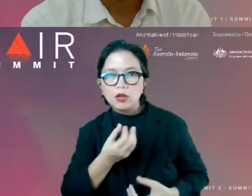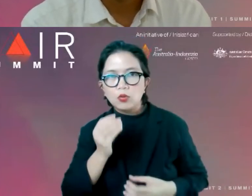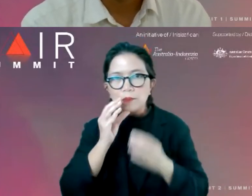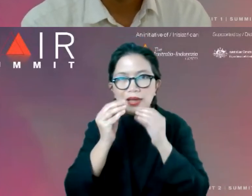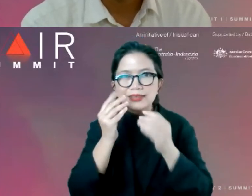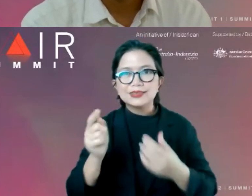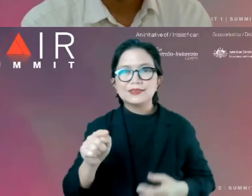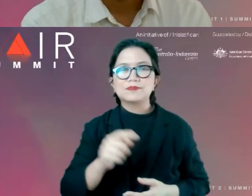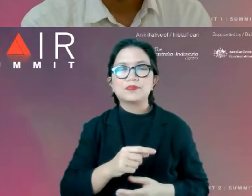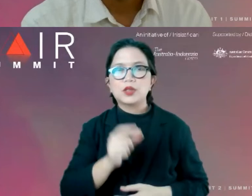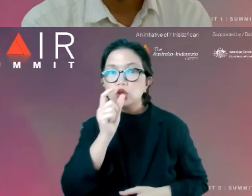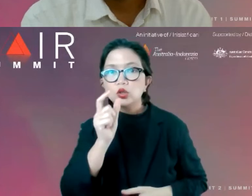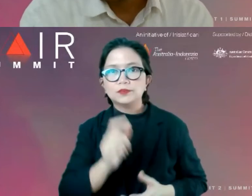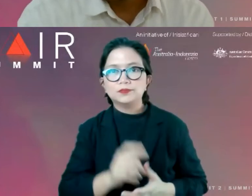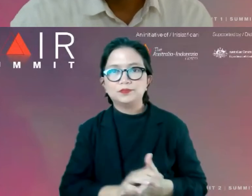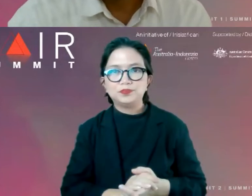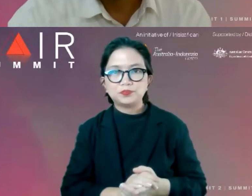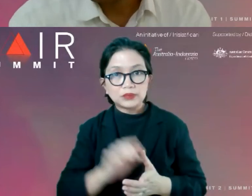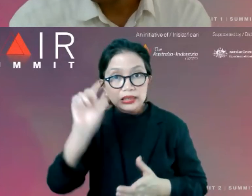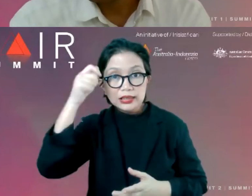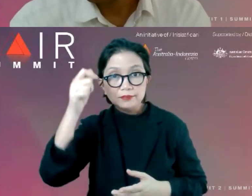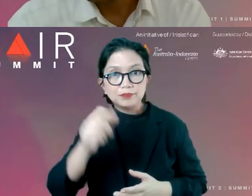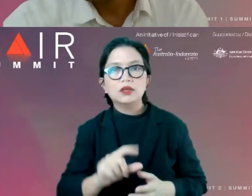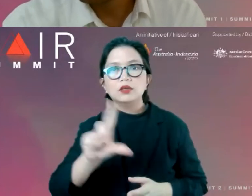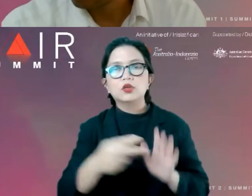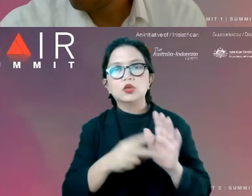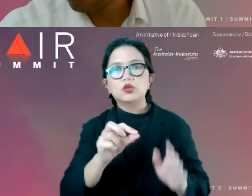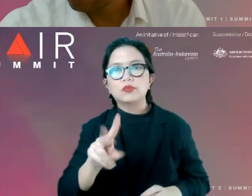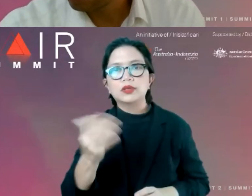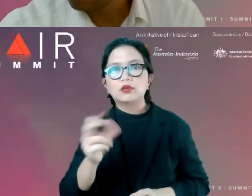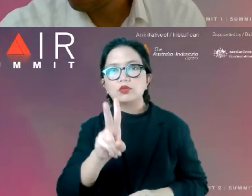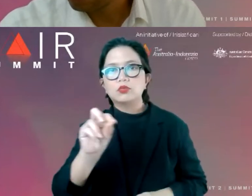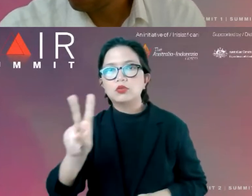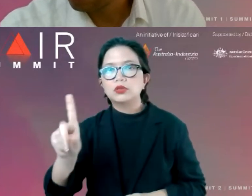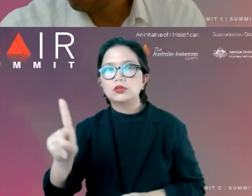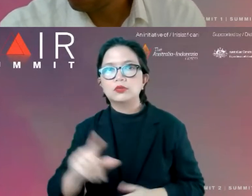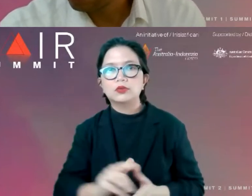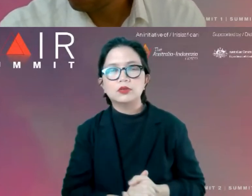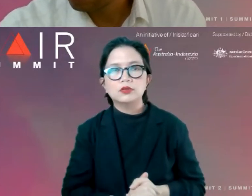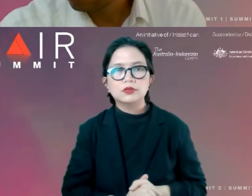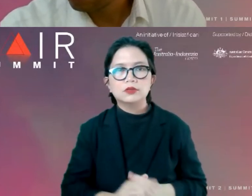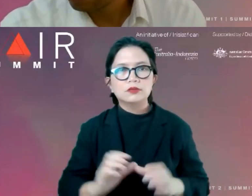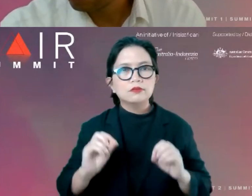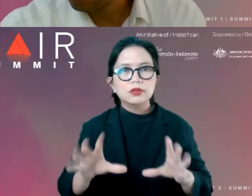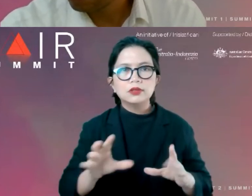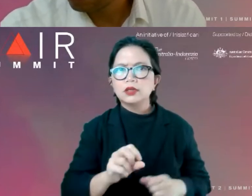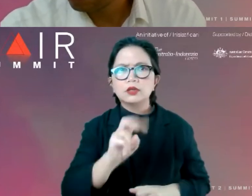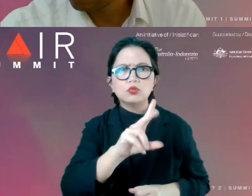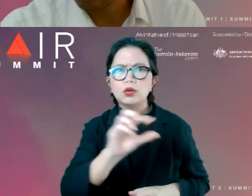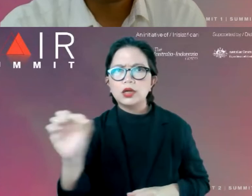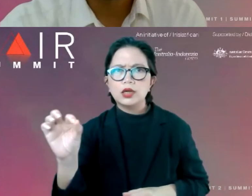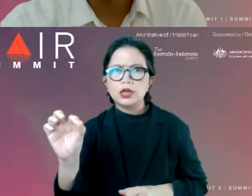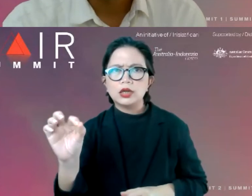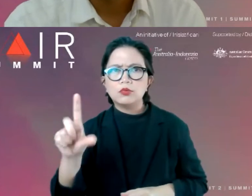November 2021, so by November this year, there were more than 2,000 deaths of healthcare workers in Indonesia. And